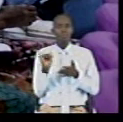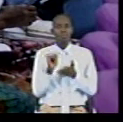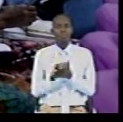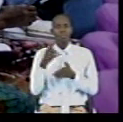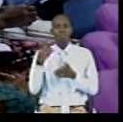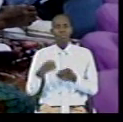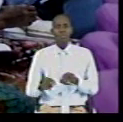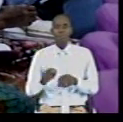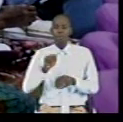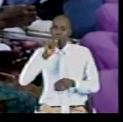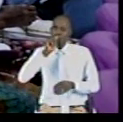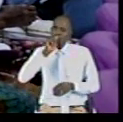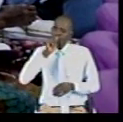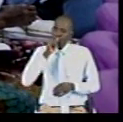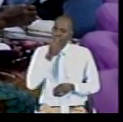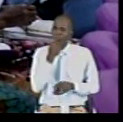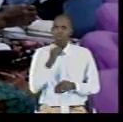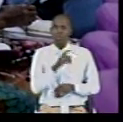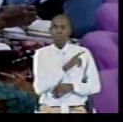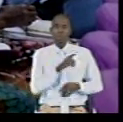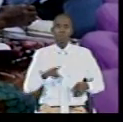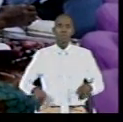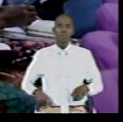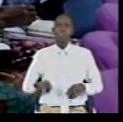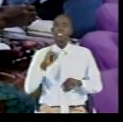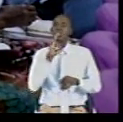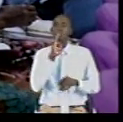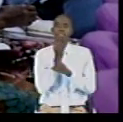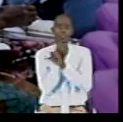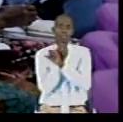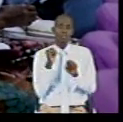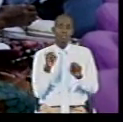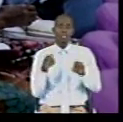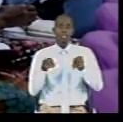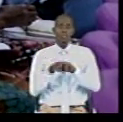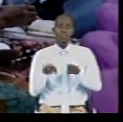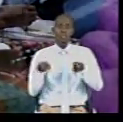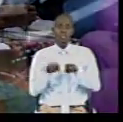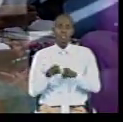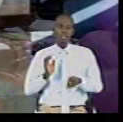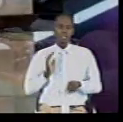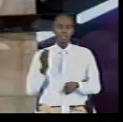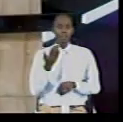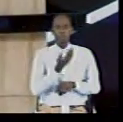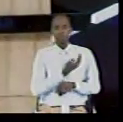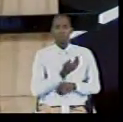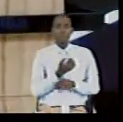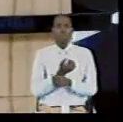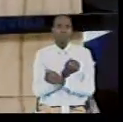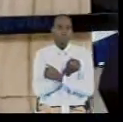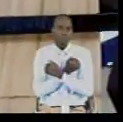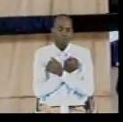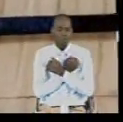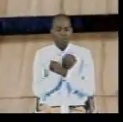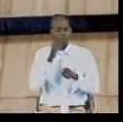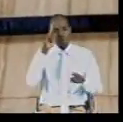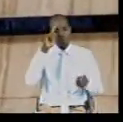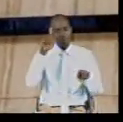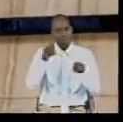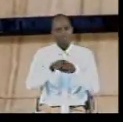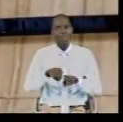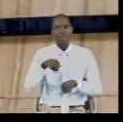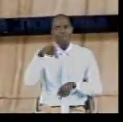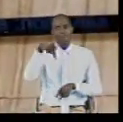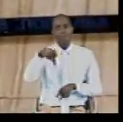Lord is salvation, even as our beloved brother Paul. Look